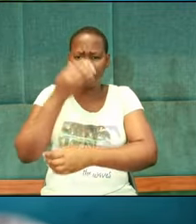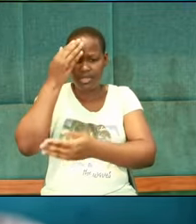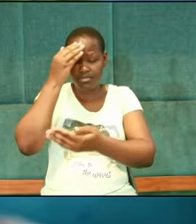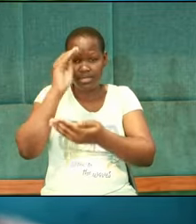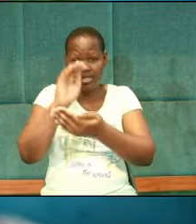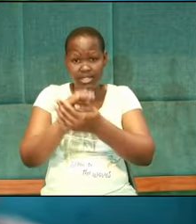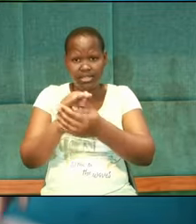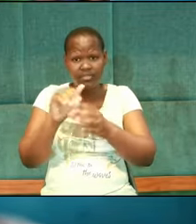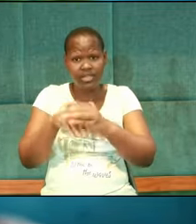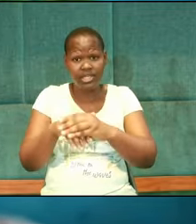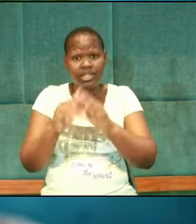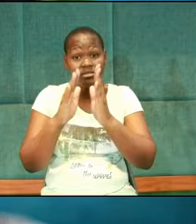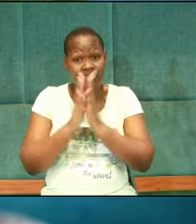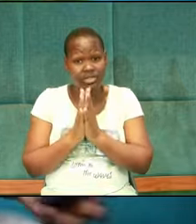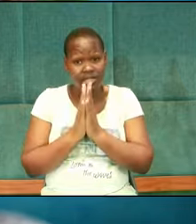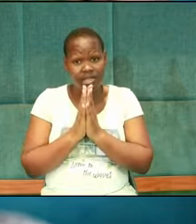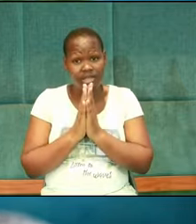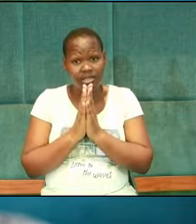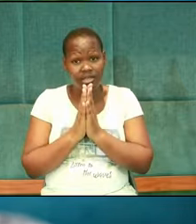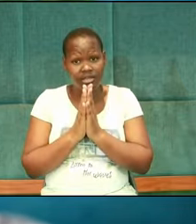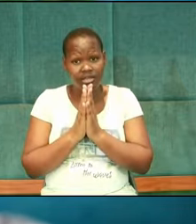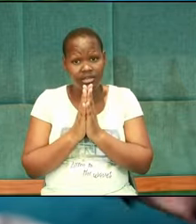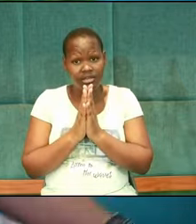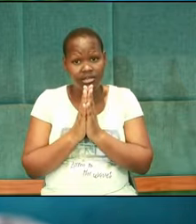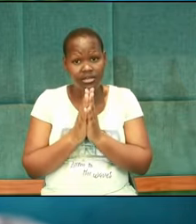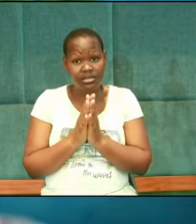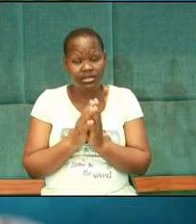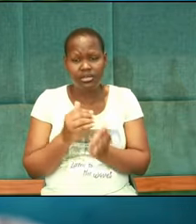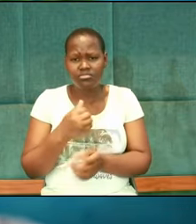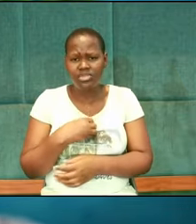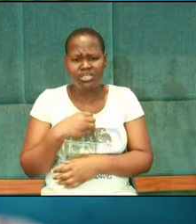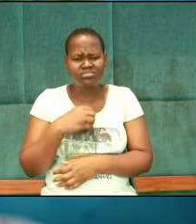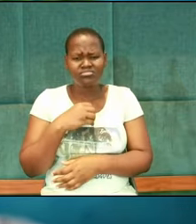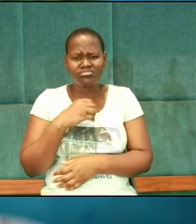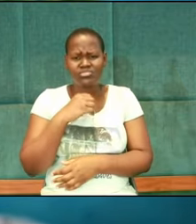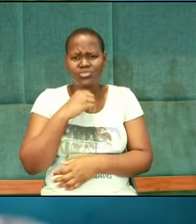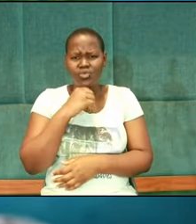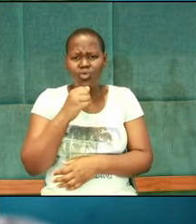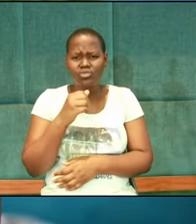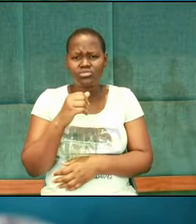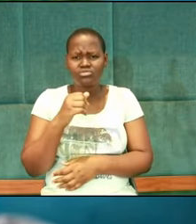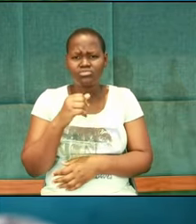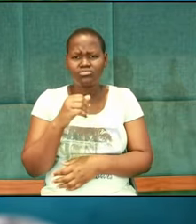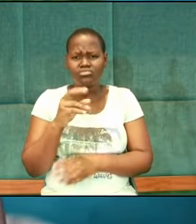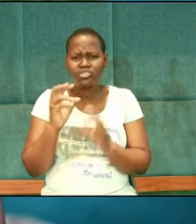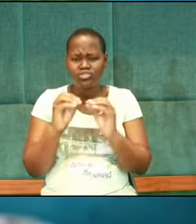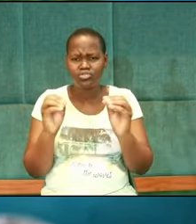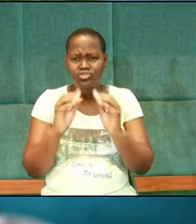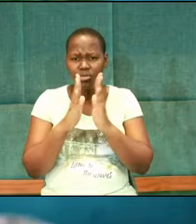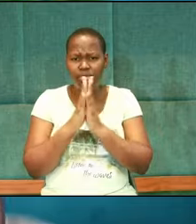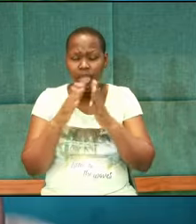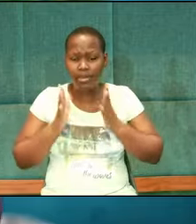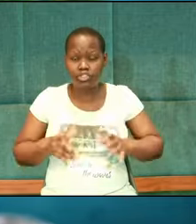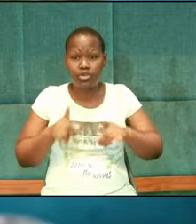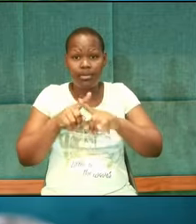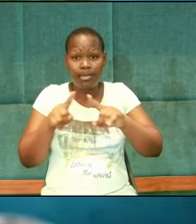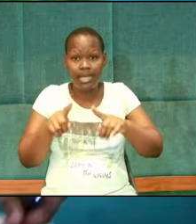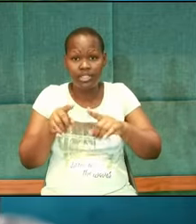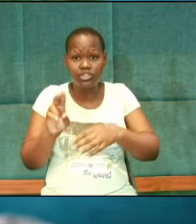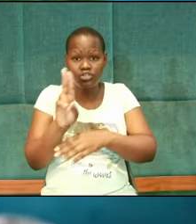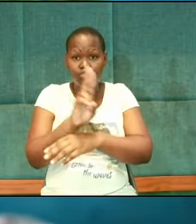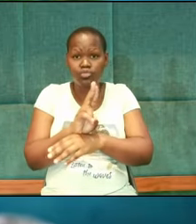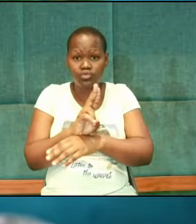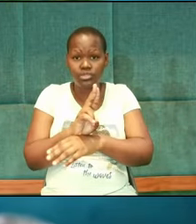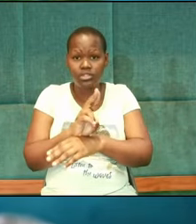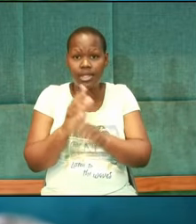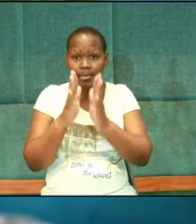prayer. Look at me. I'm not a non-prayer person. But we use prayer to hide our failure of